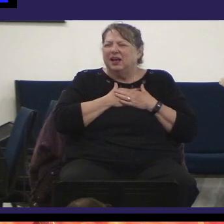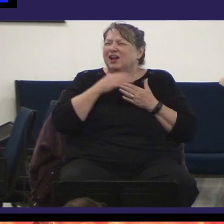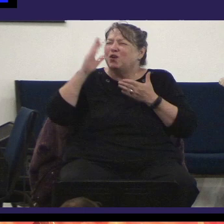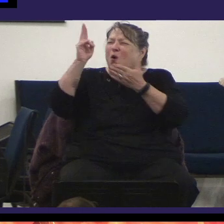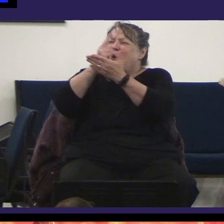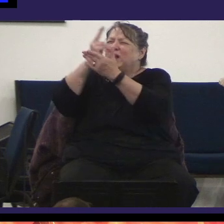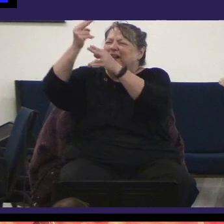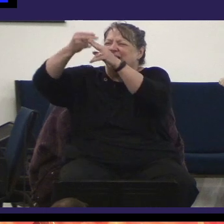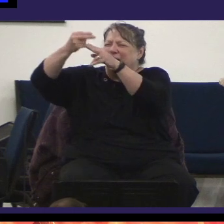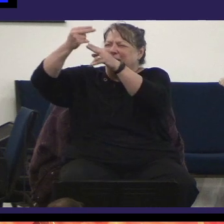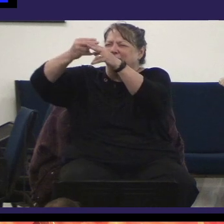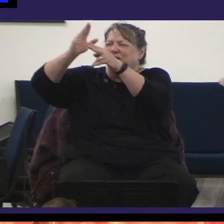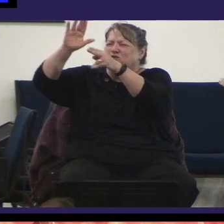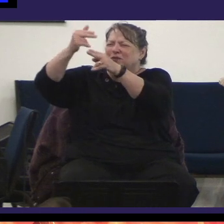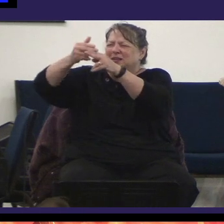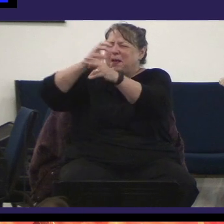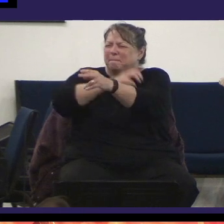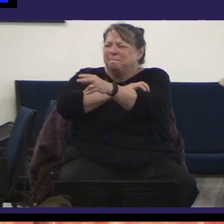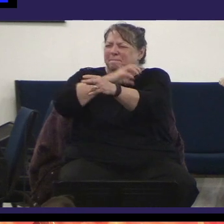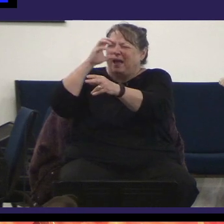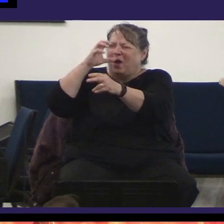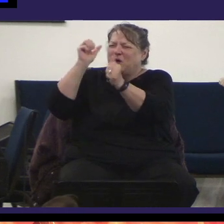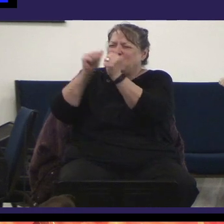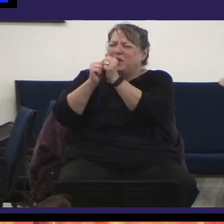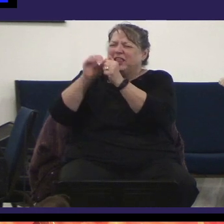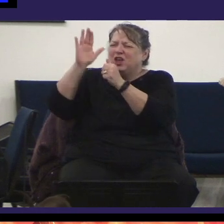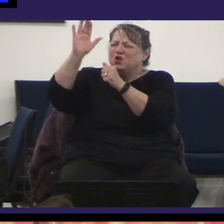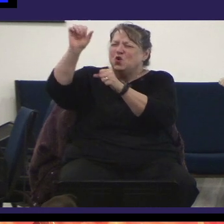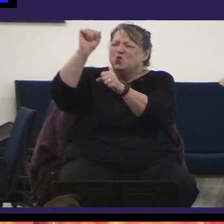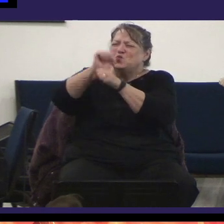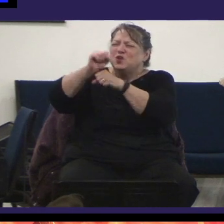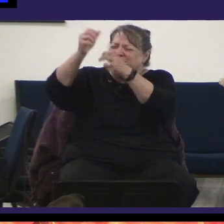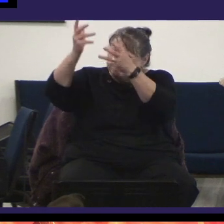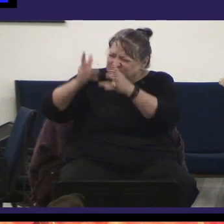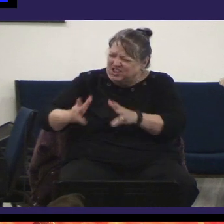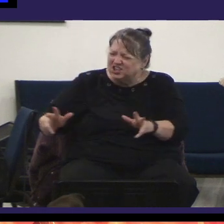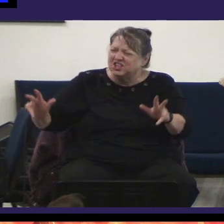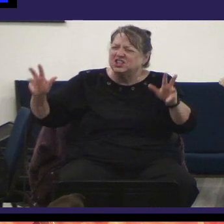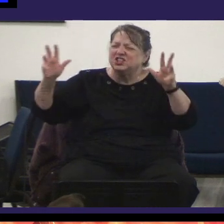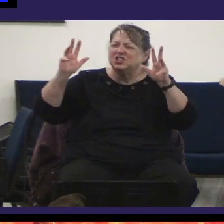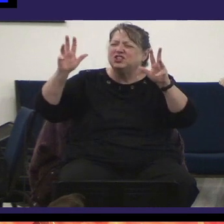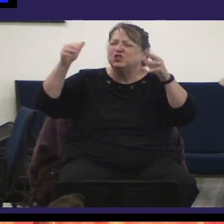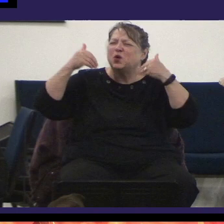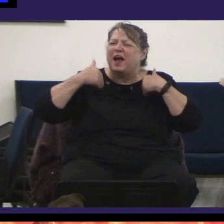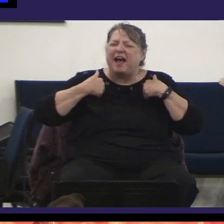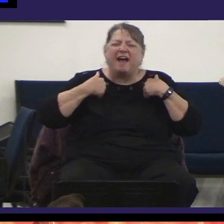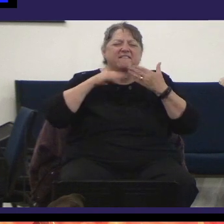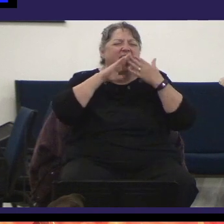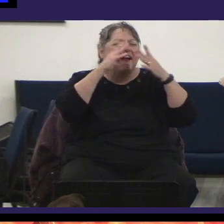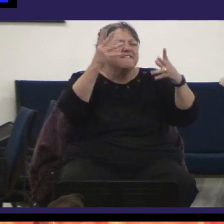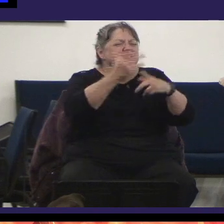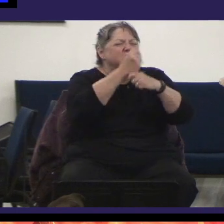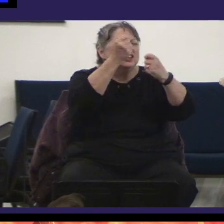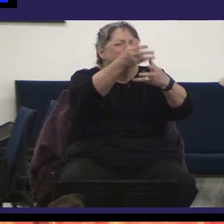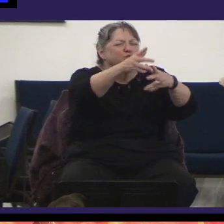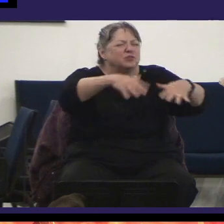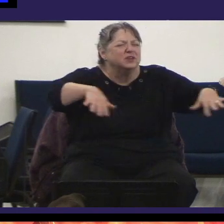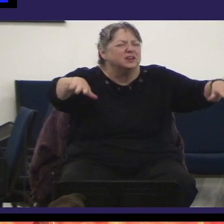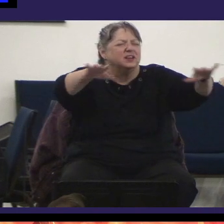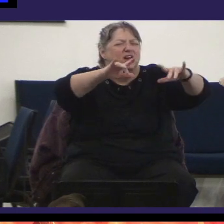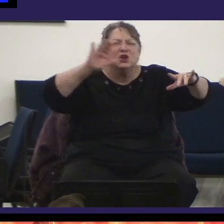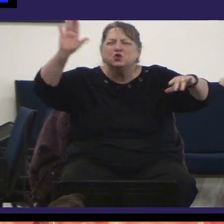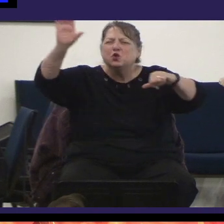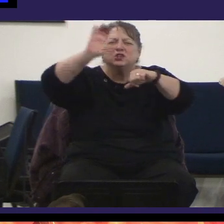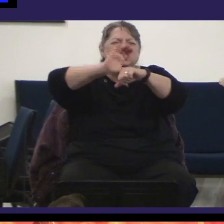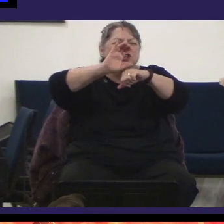the power of your name, by your finished work, I declare victory over your people. I declare victory over your church,